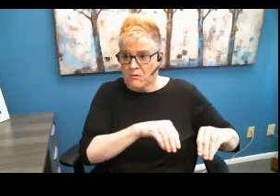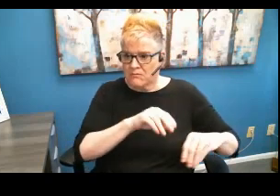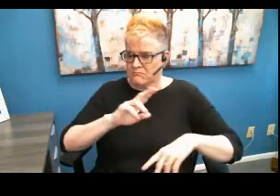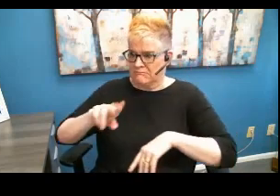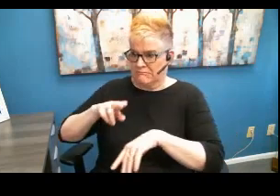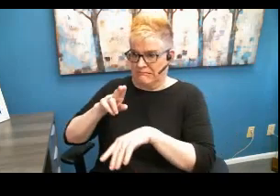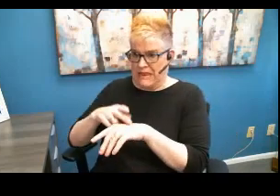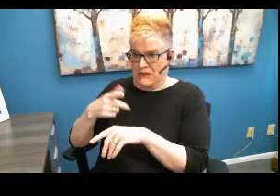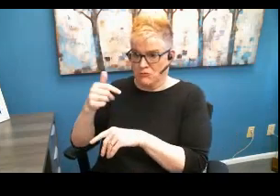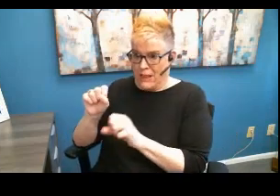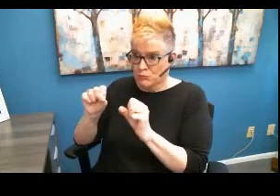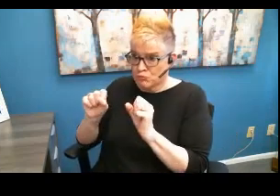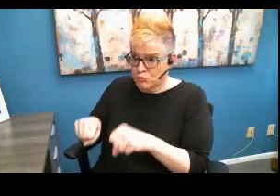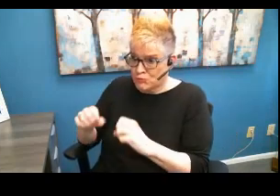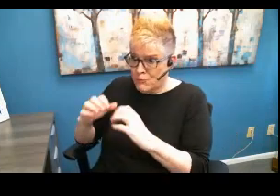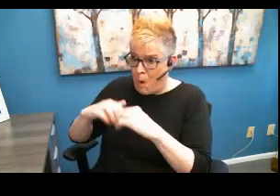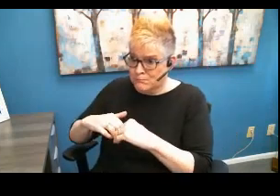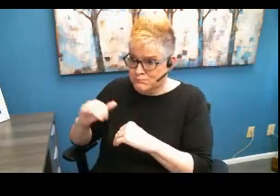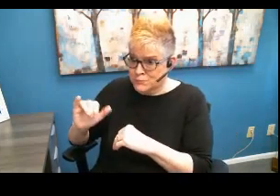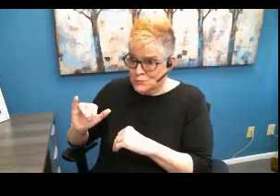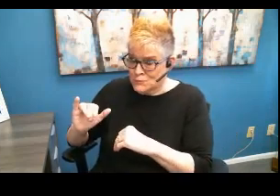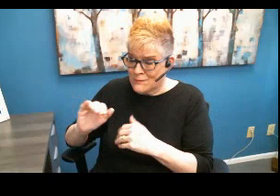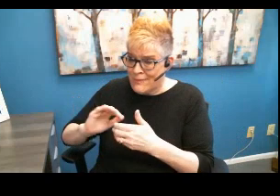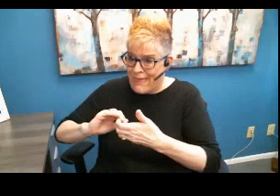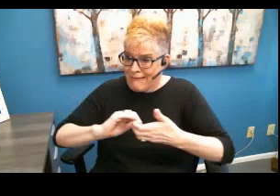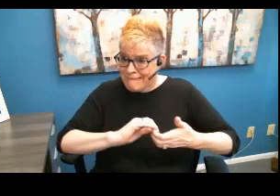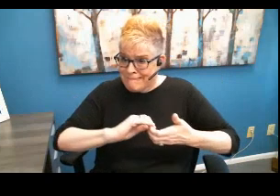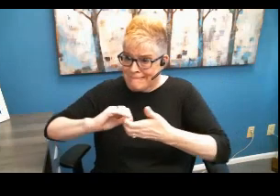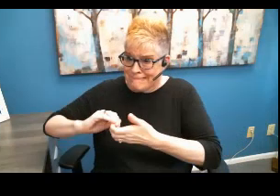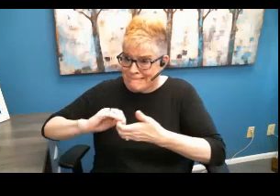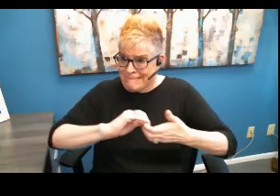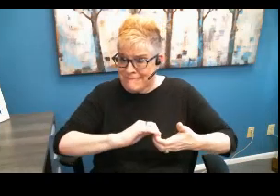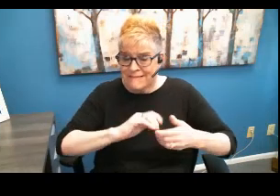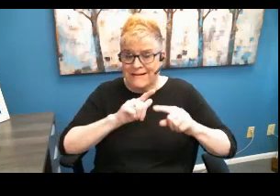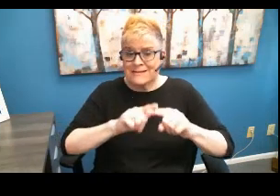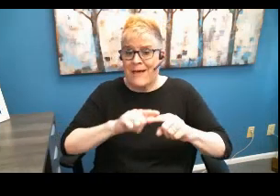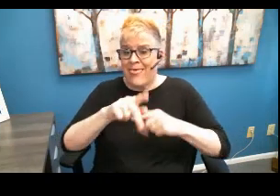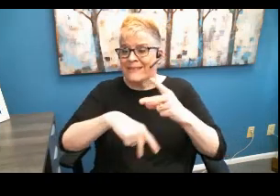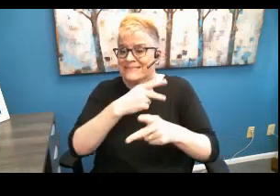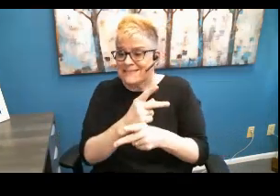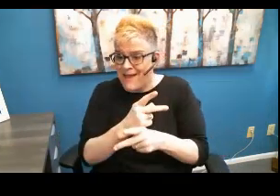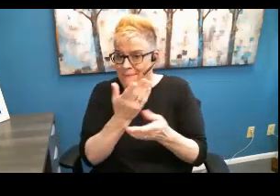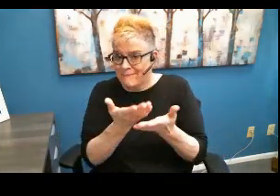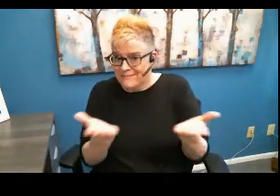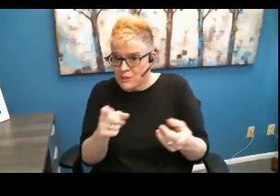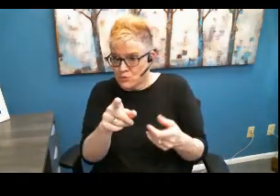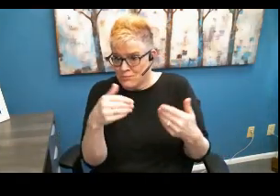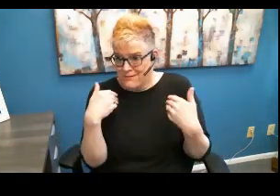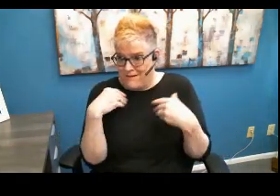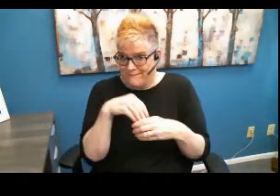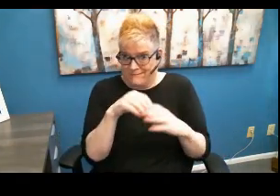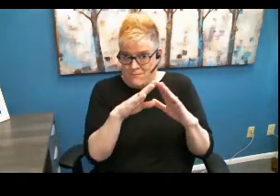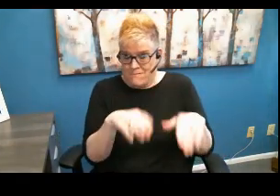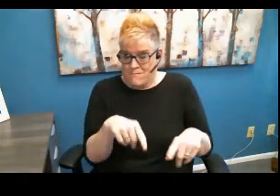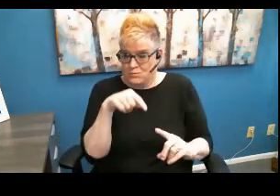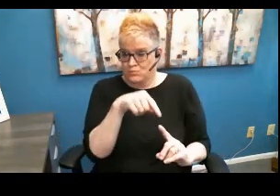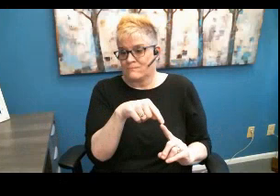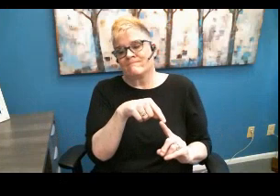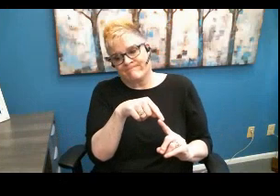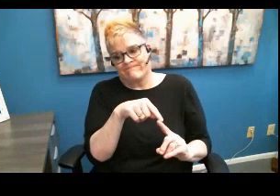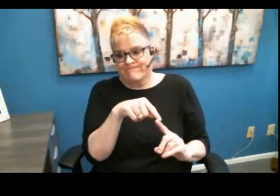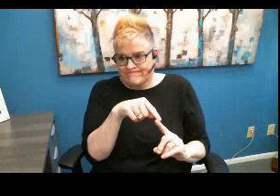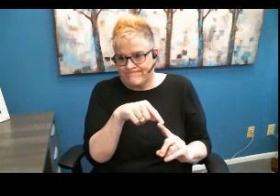down. So these things are coupled together, and depending on the type of equipment, they could affect each other. So it's, I just want